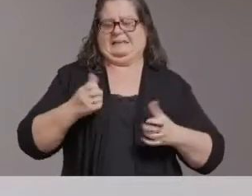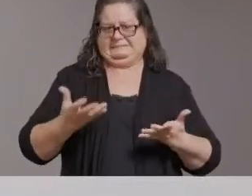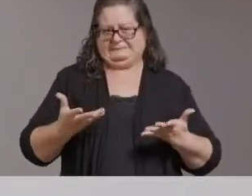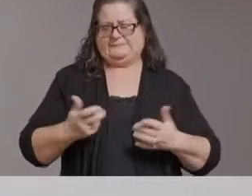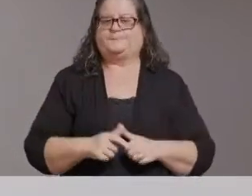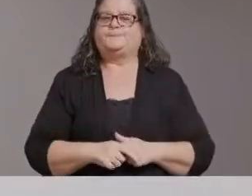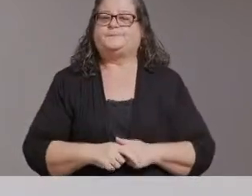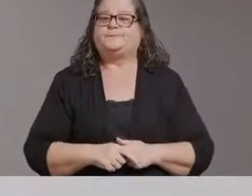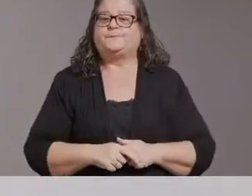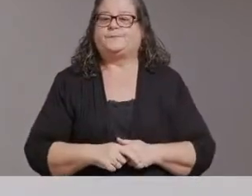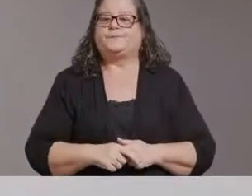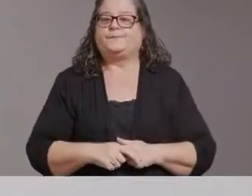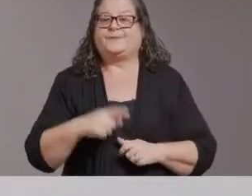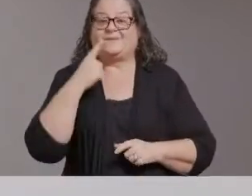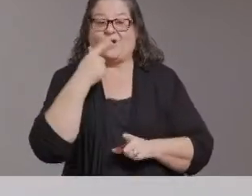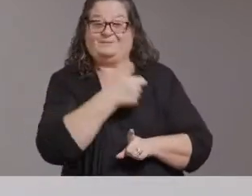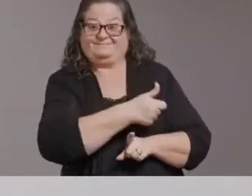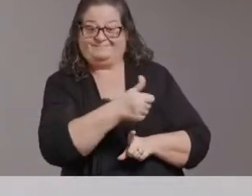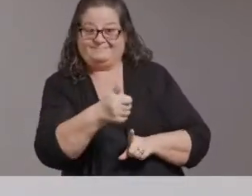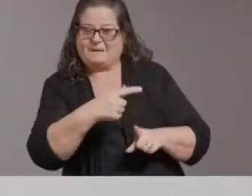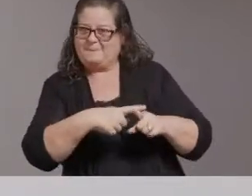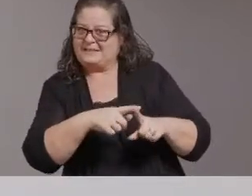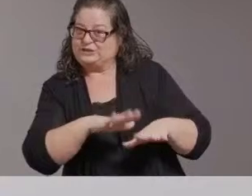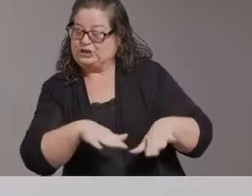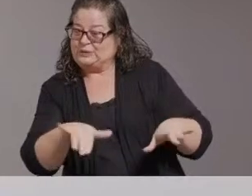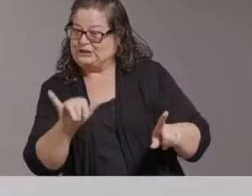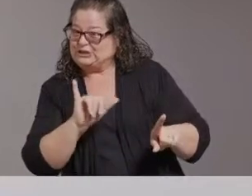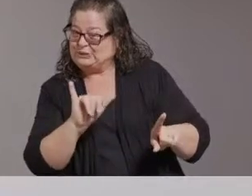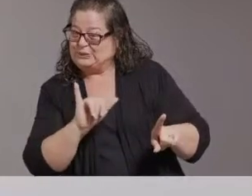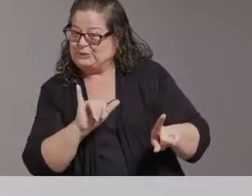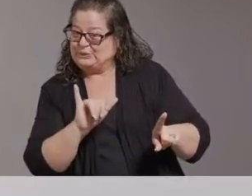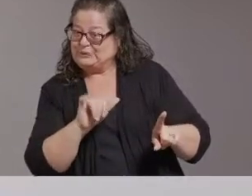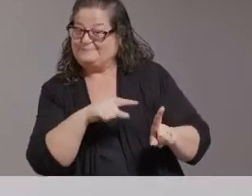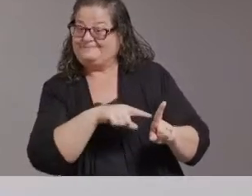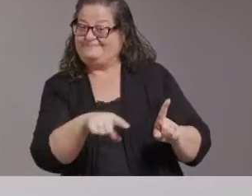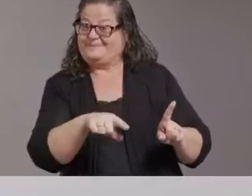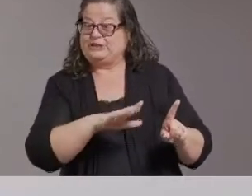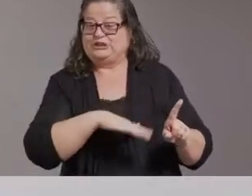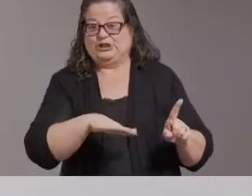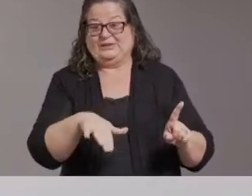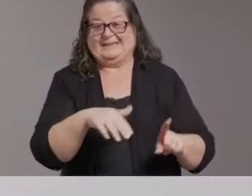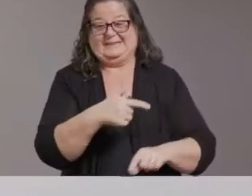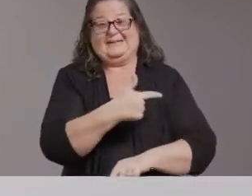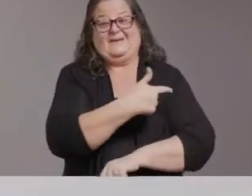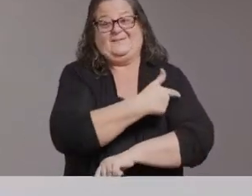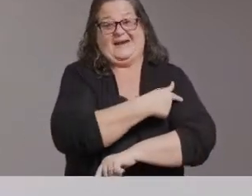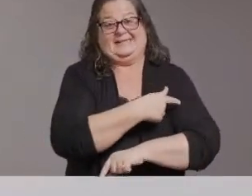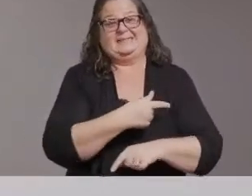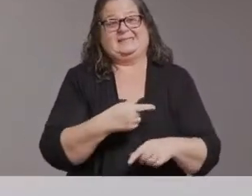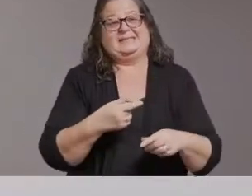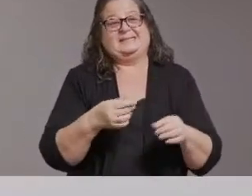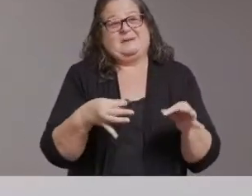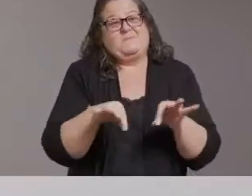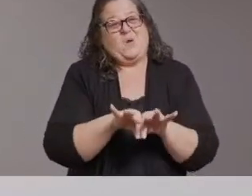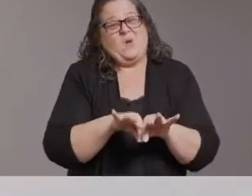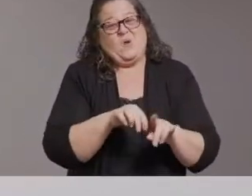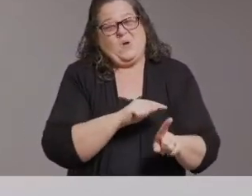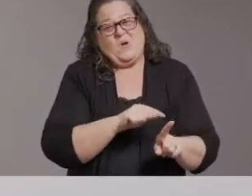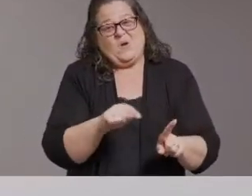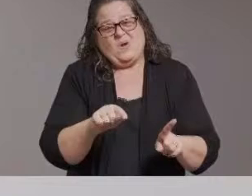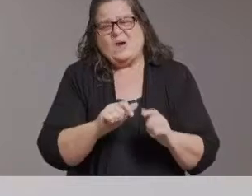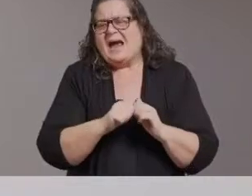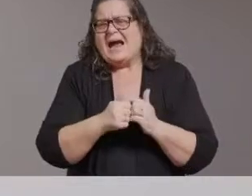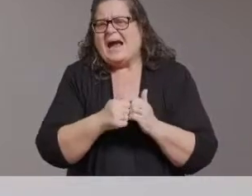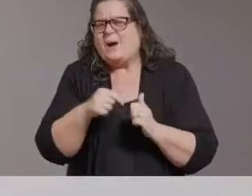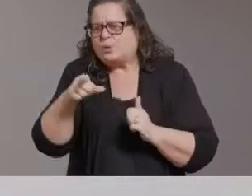their children who will become a critical population to get vaccinated as well. How are you going to do that? And can you explain to